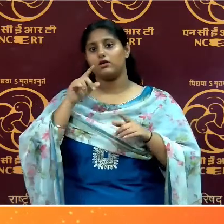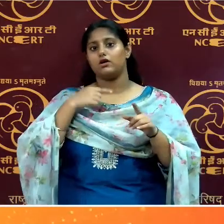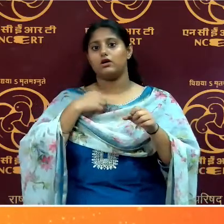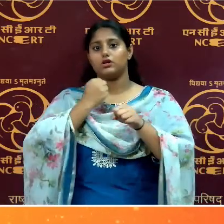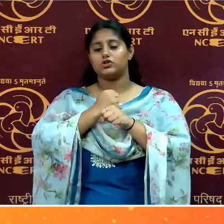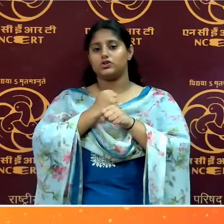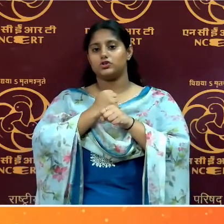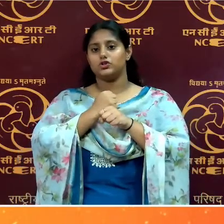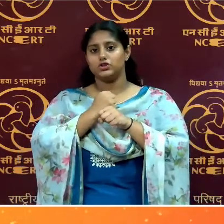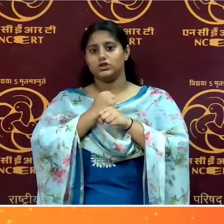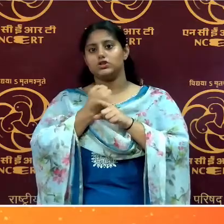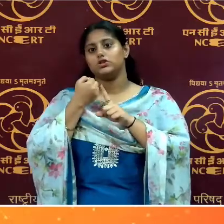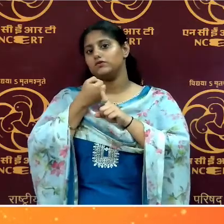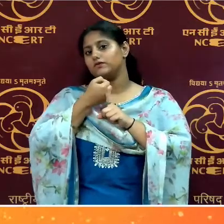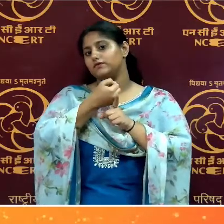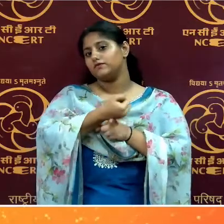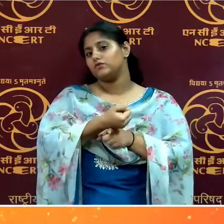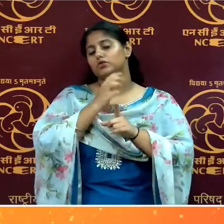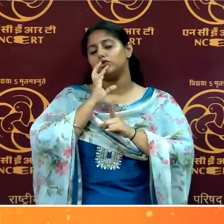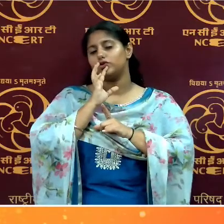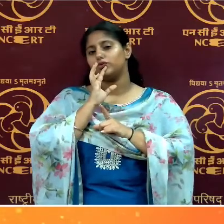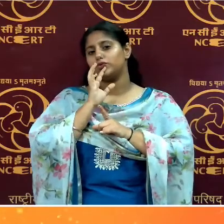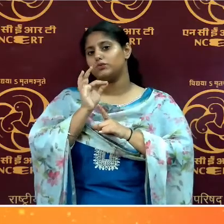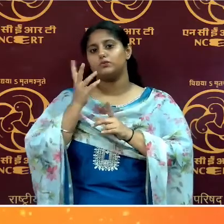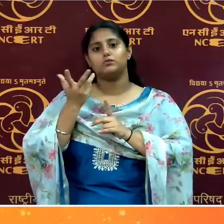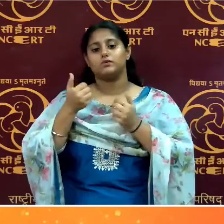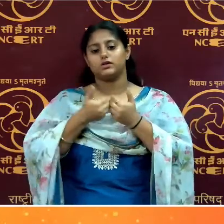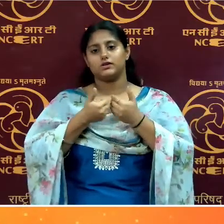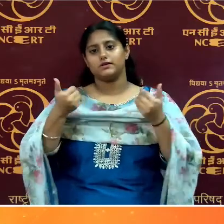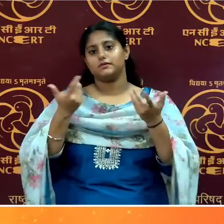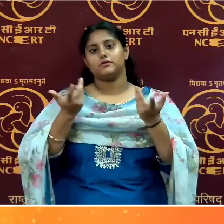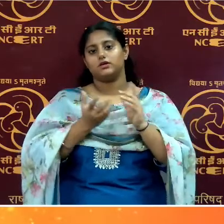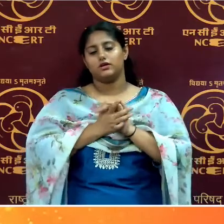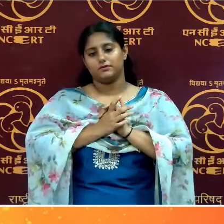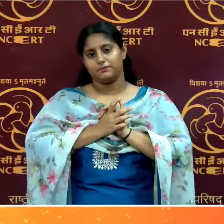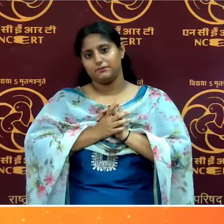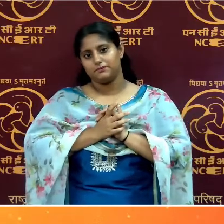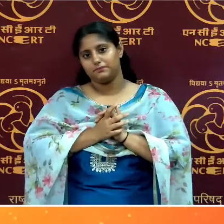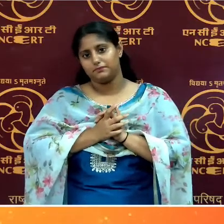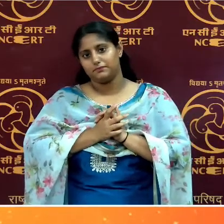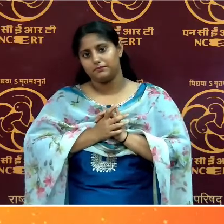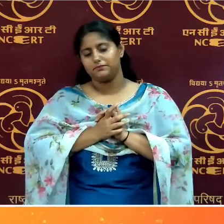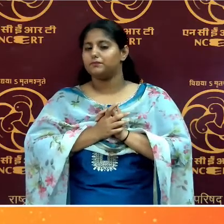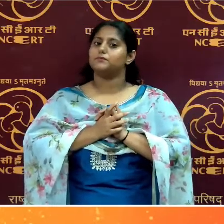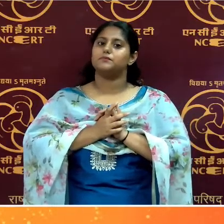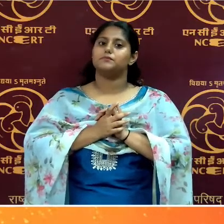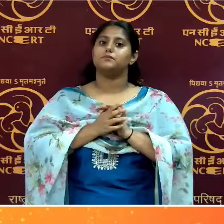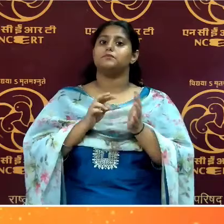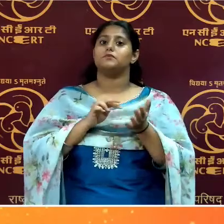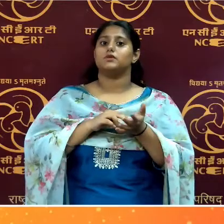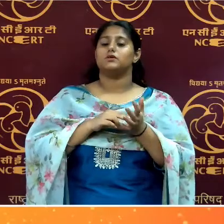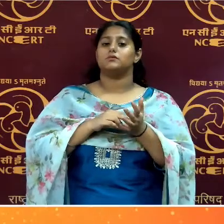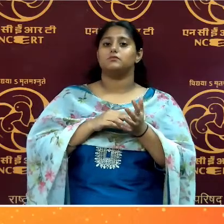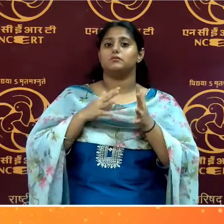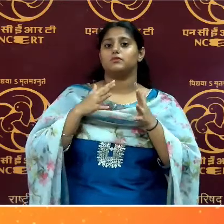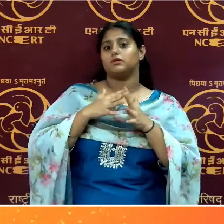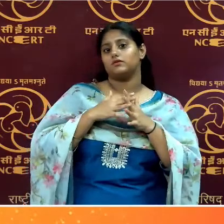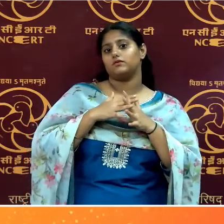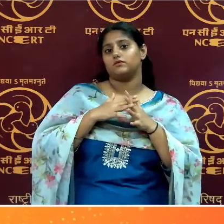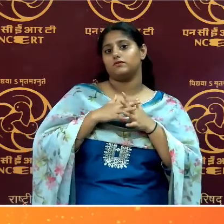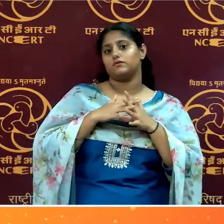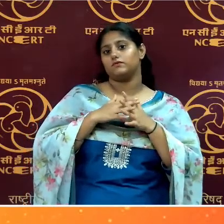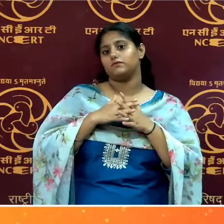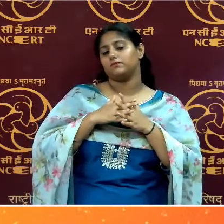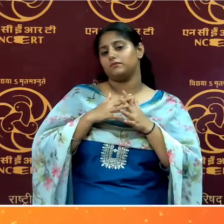acting, right? What exactly it refers to. So, weight is the term. Now, what is